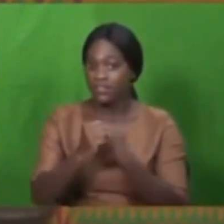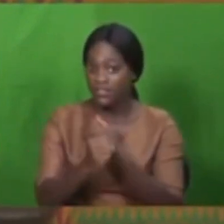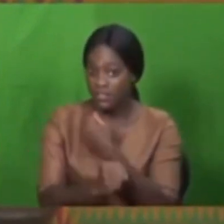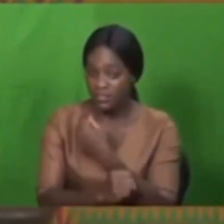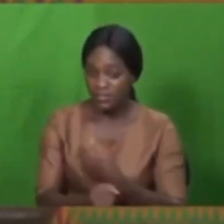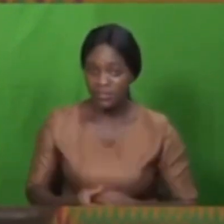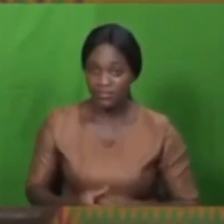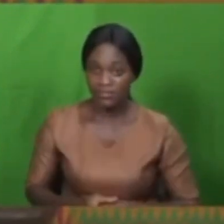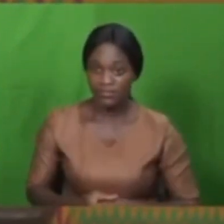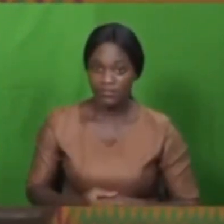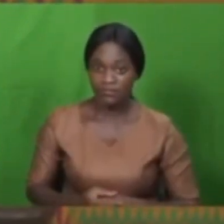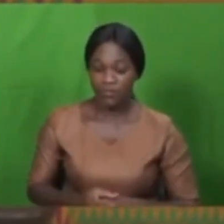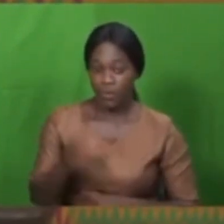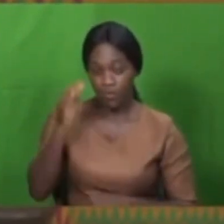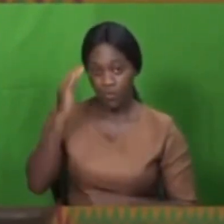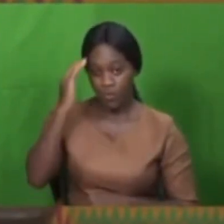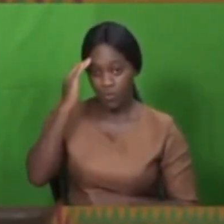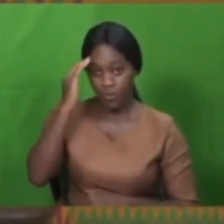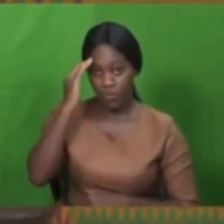you know very well,